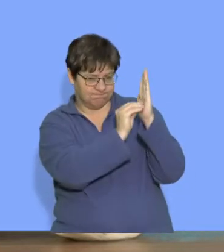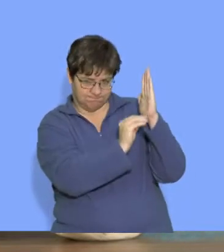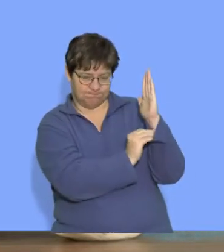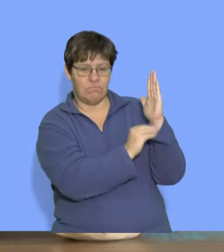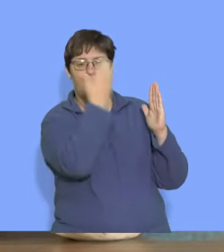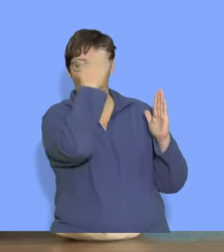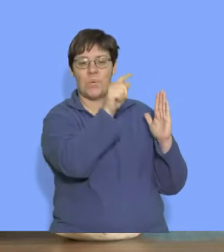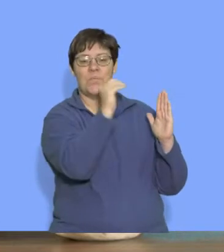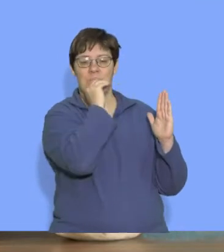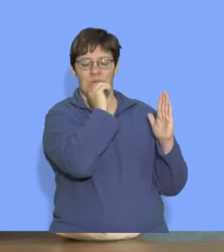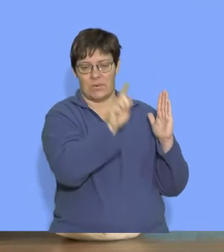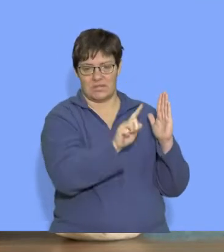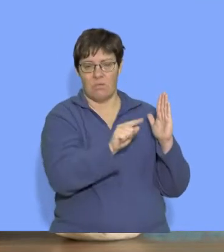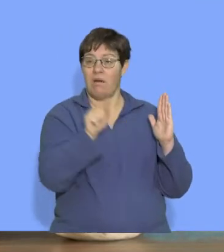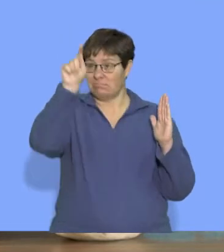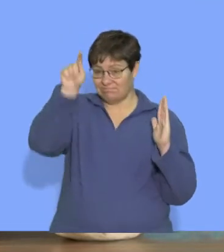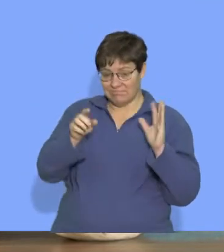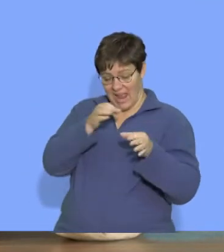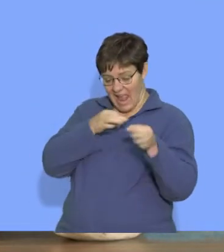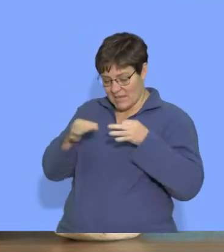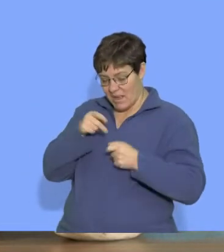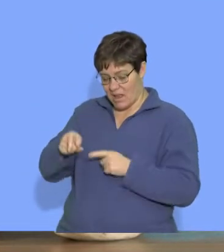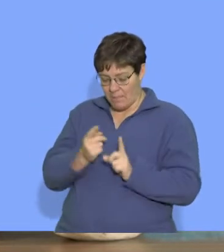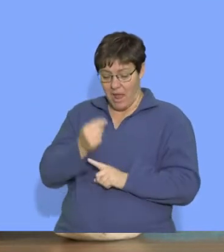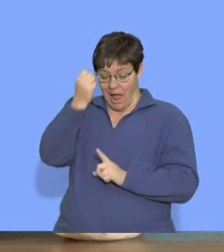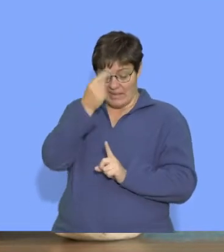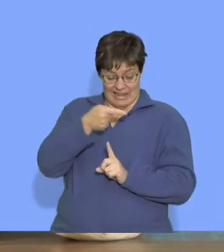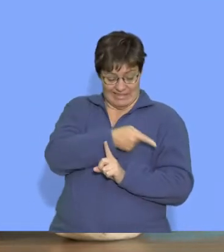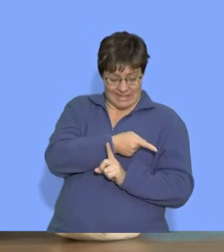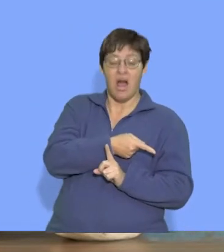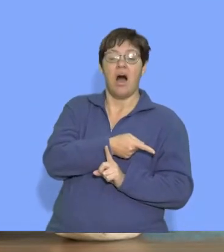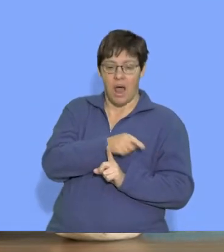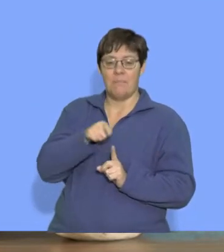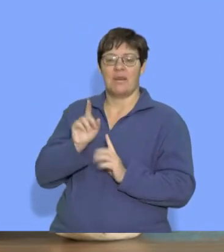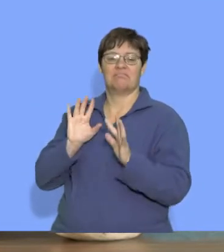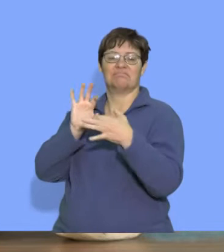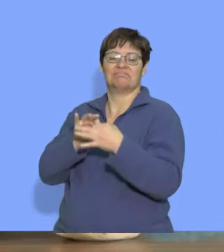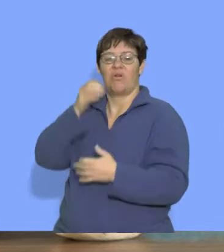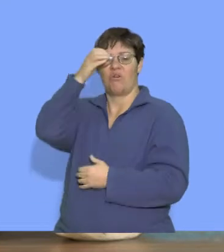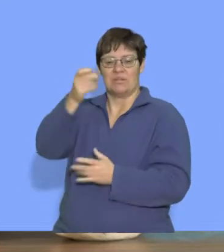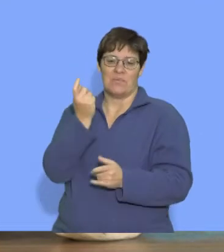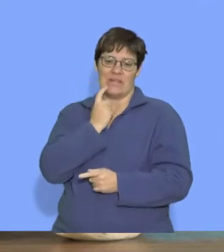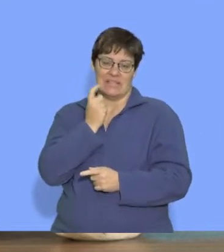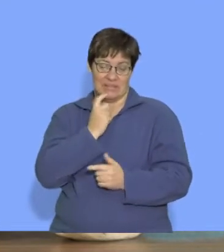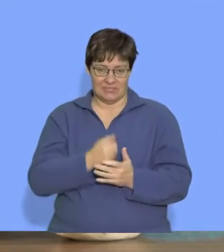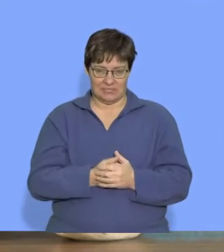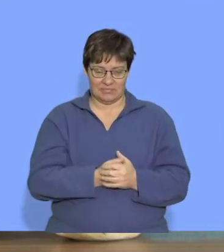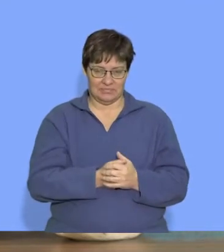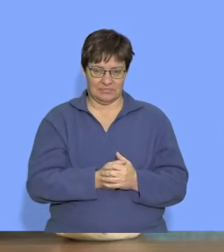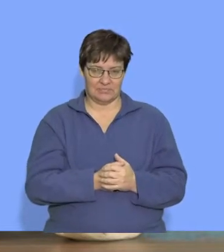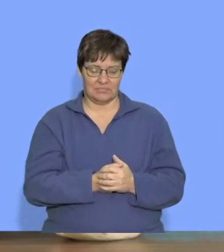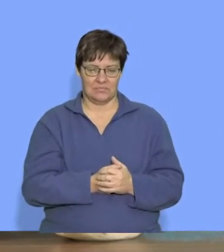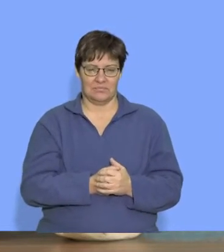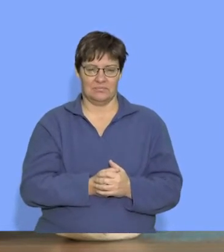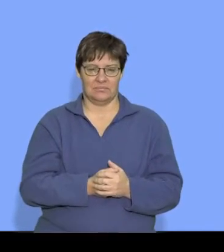terms because we will draw reference to these terms. And if you do understand these terms, it makes it easier to associate a concept when we refer to that